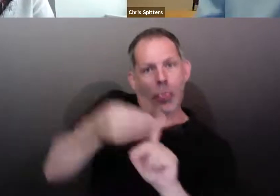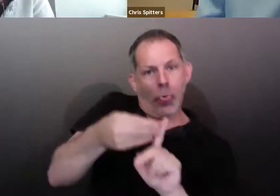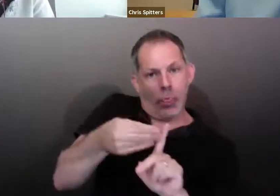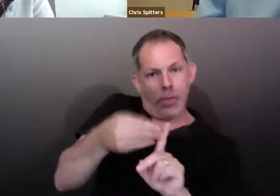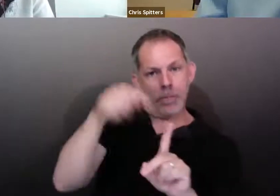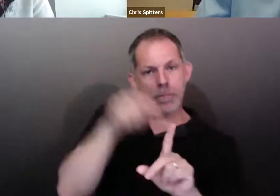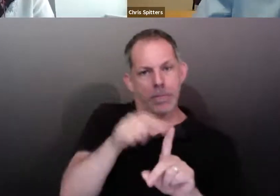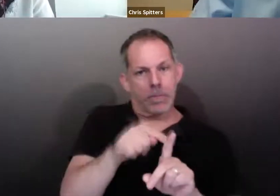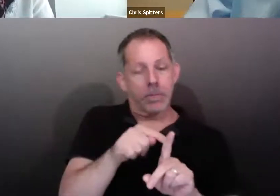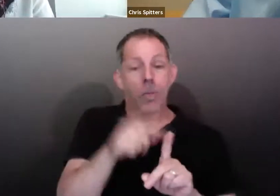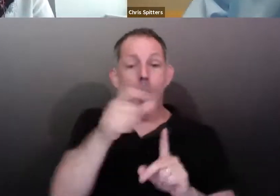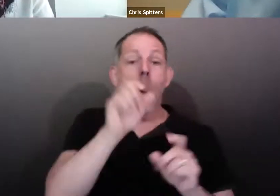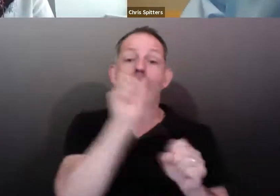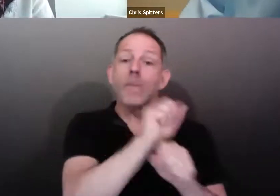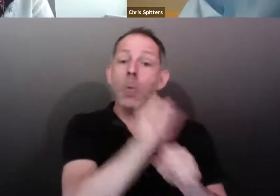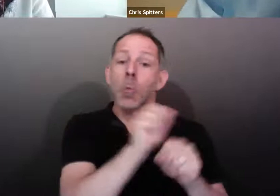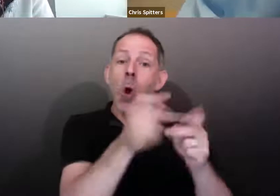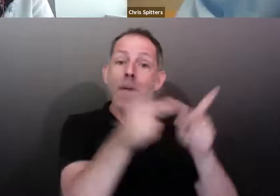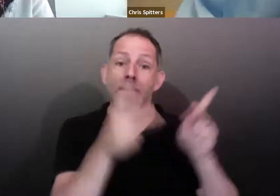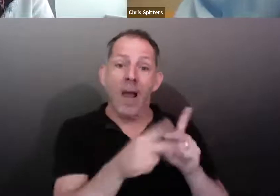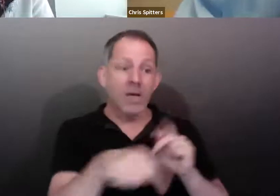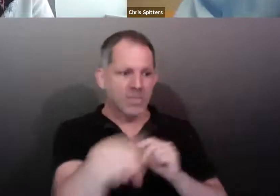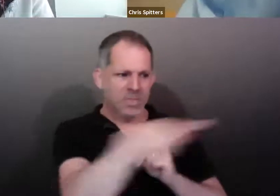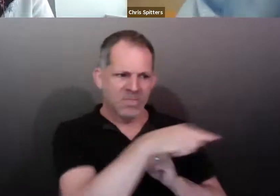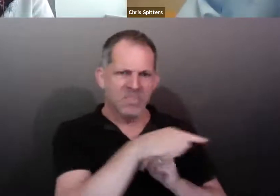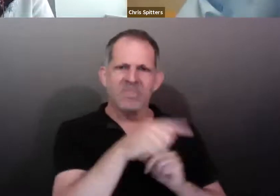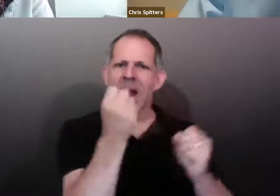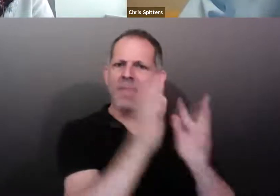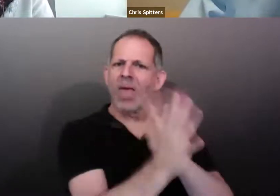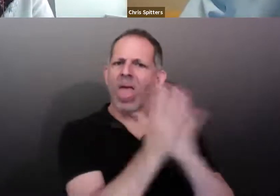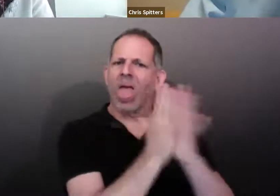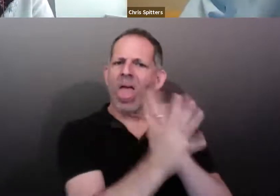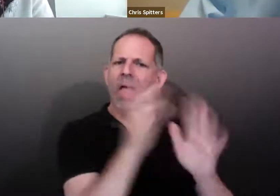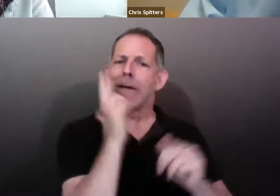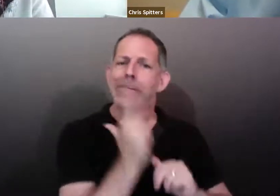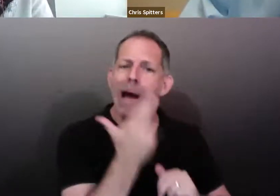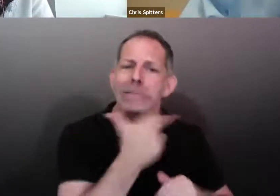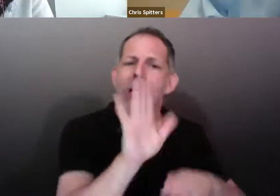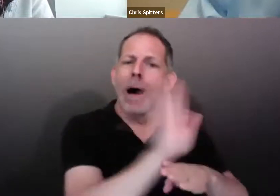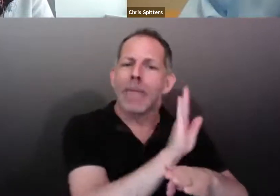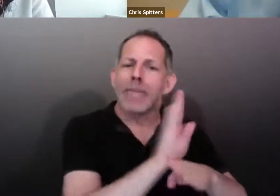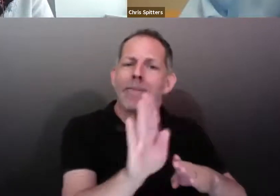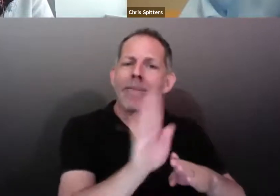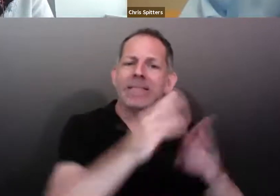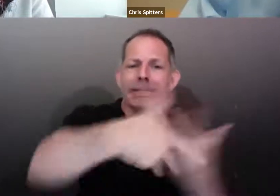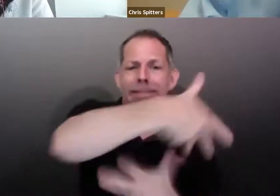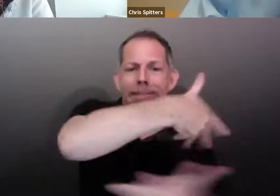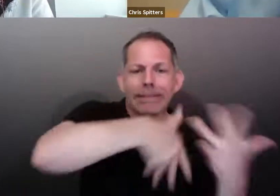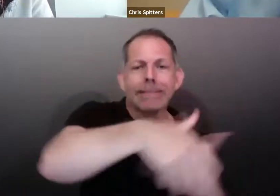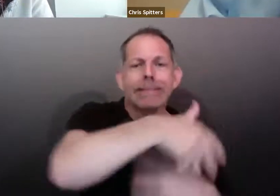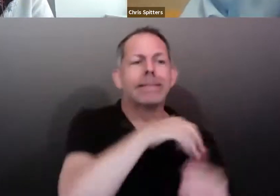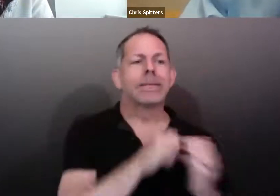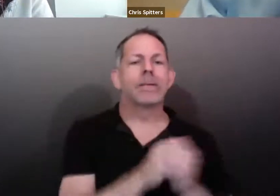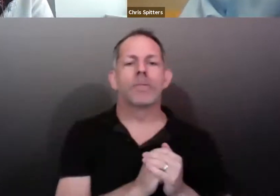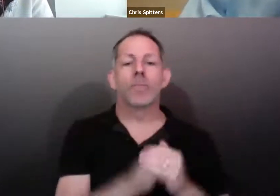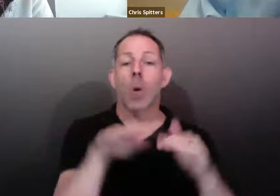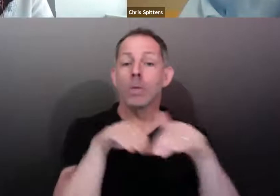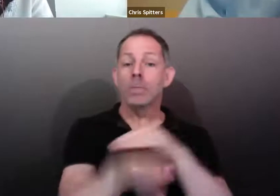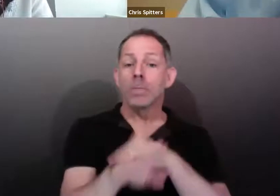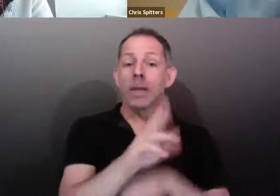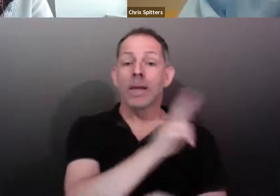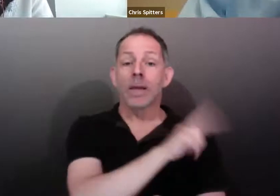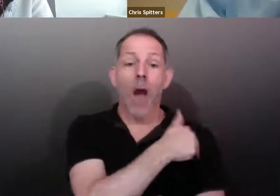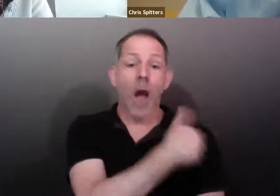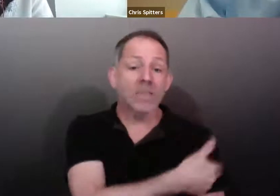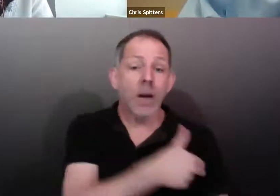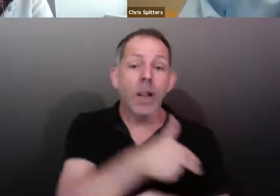or healthcare, emergency medical service staff, law enforcement officials, or other fields where work settings have a